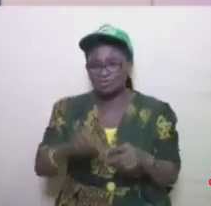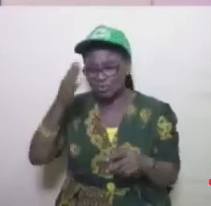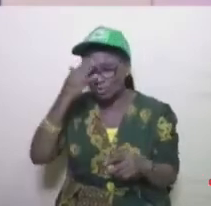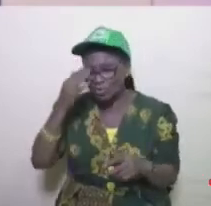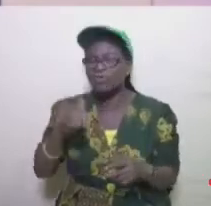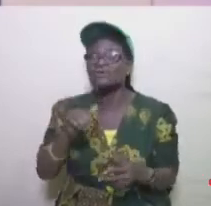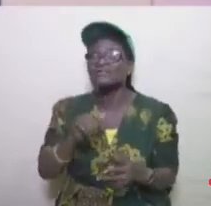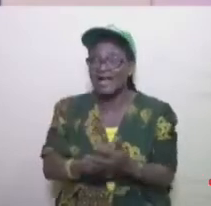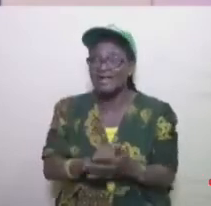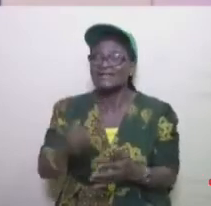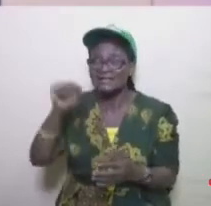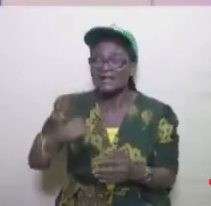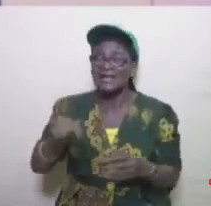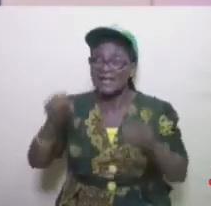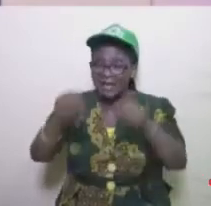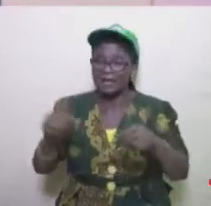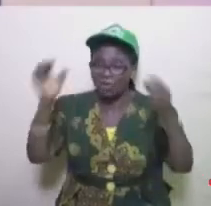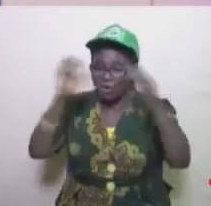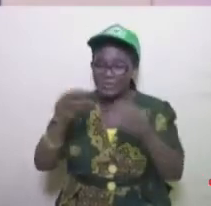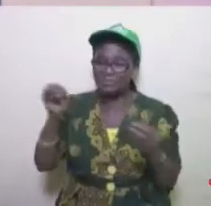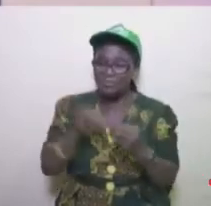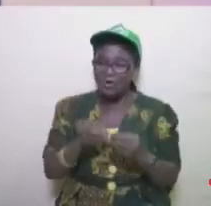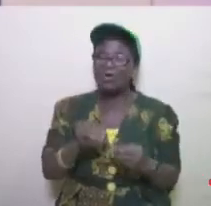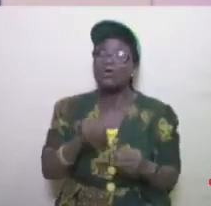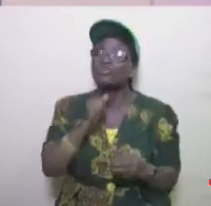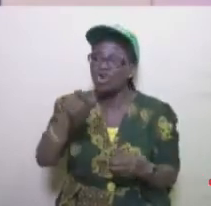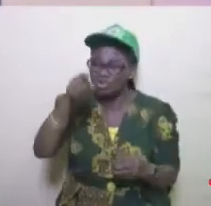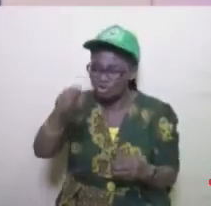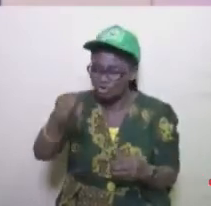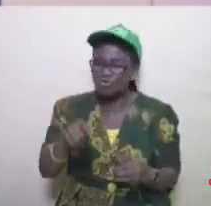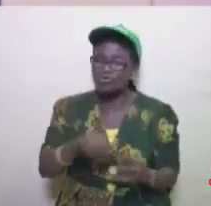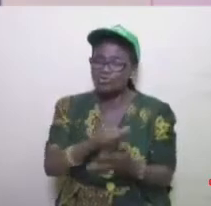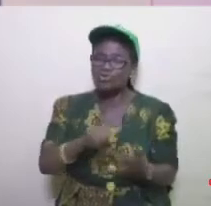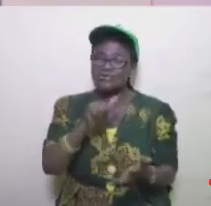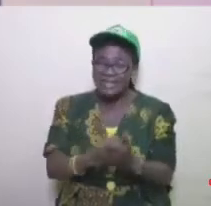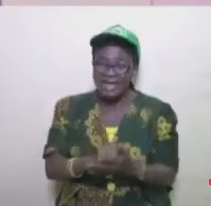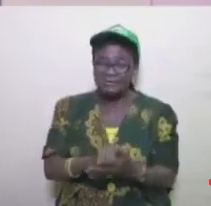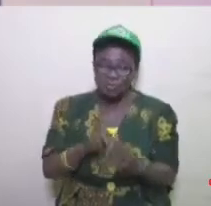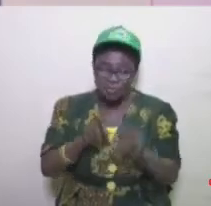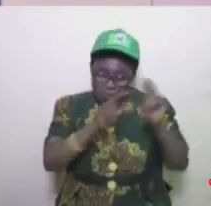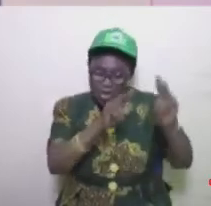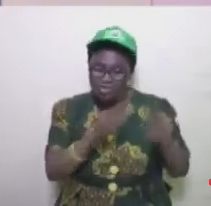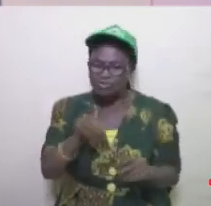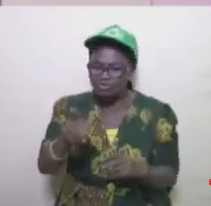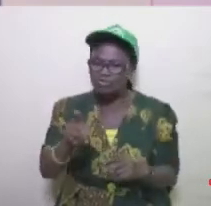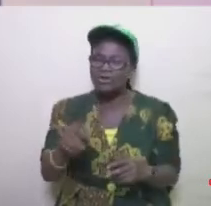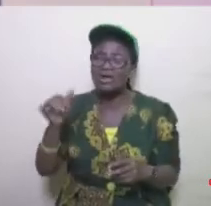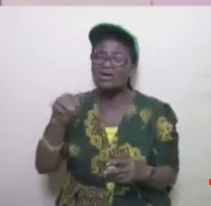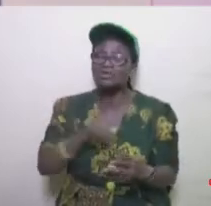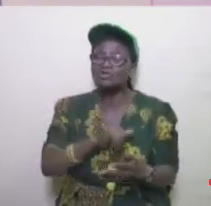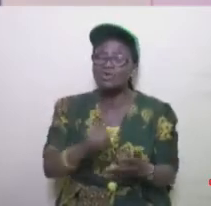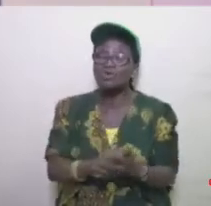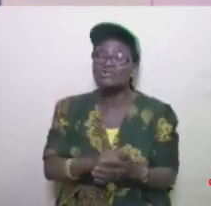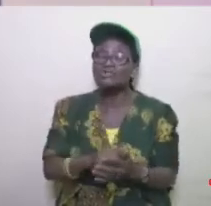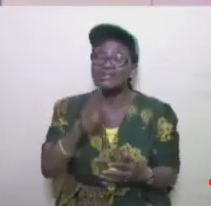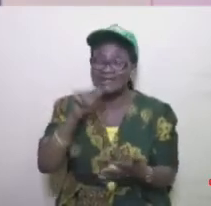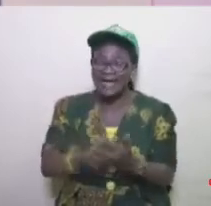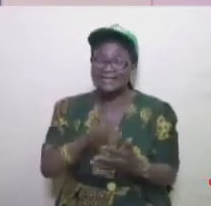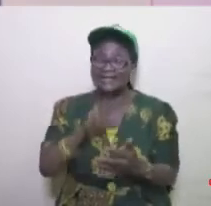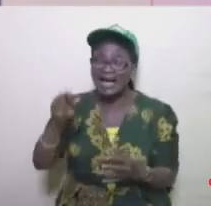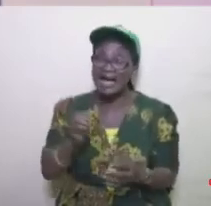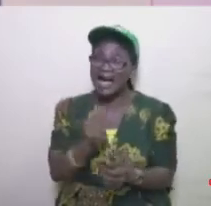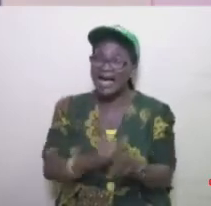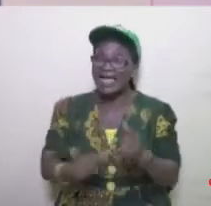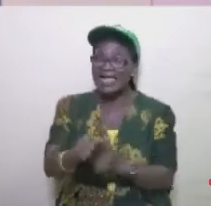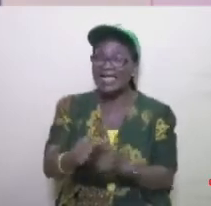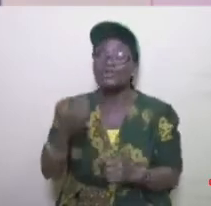you will be able to determine. Those who are watching you, those who are ahead of you, they are the one who is able to know